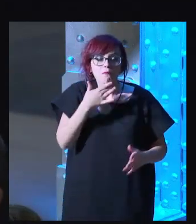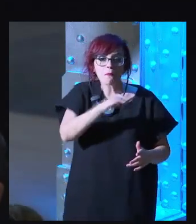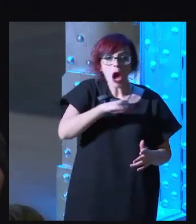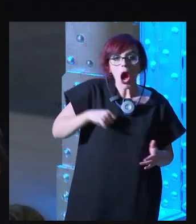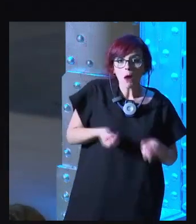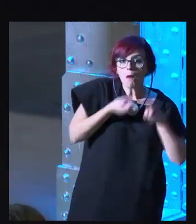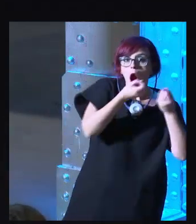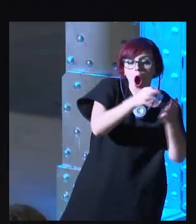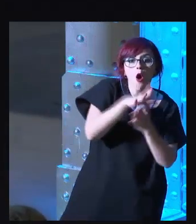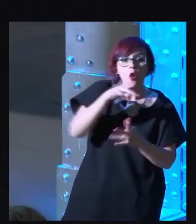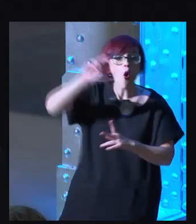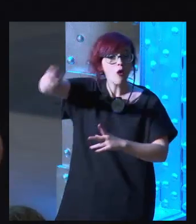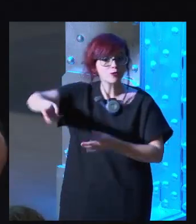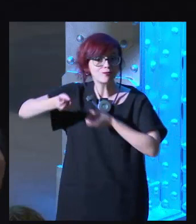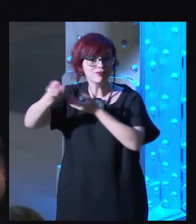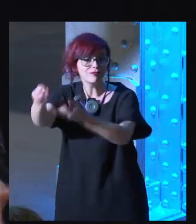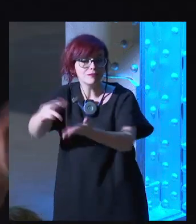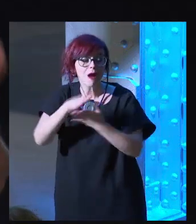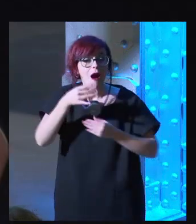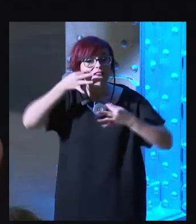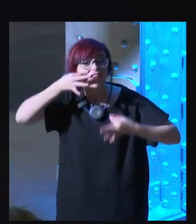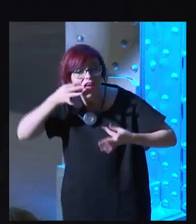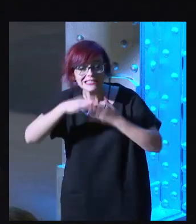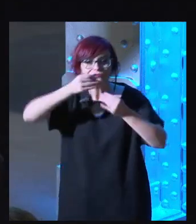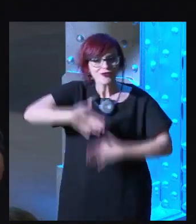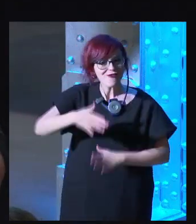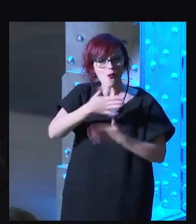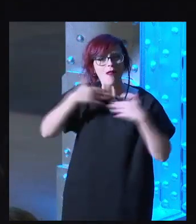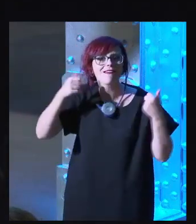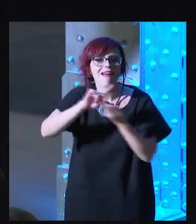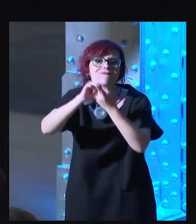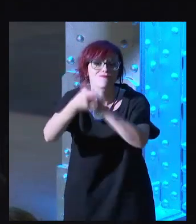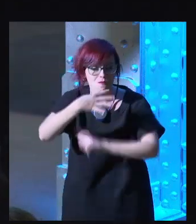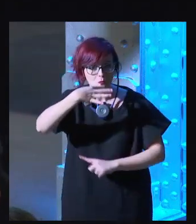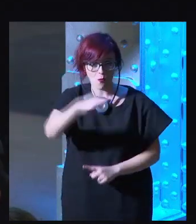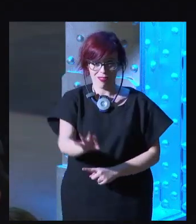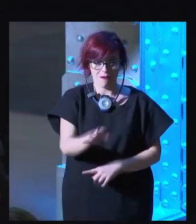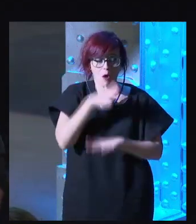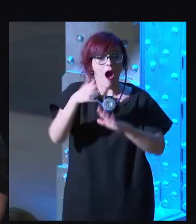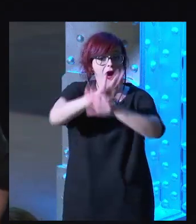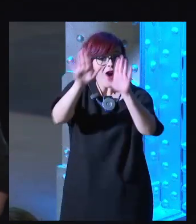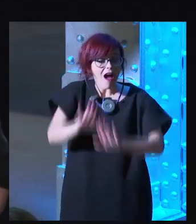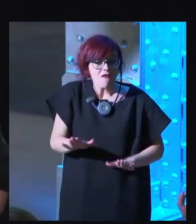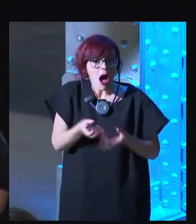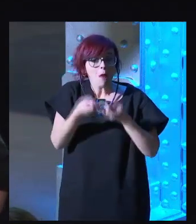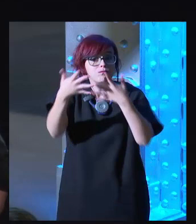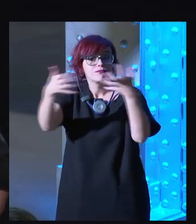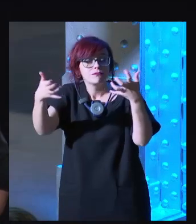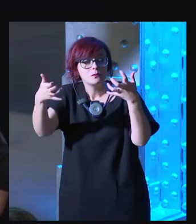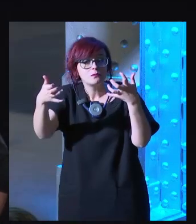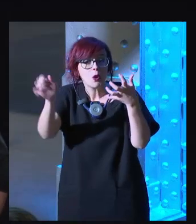the ending. You know, if you've got something in your life and you're hurtling towards what looks like a really terrible ending, rewrite